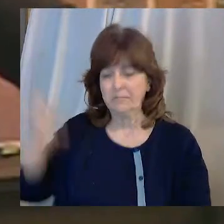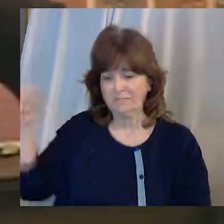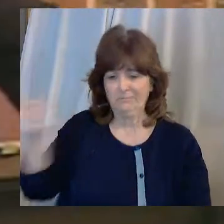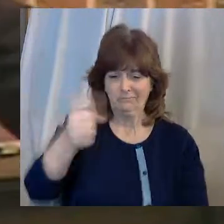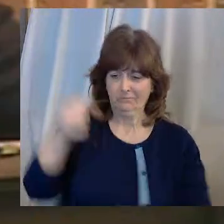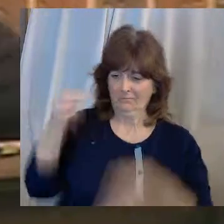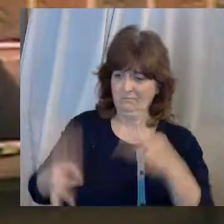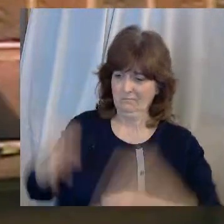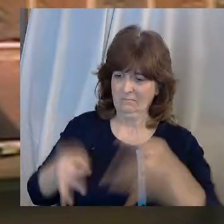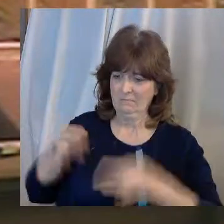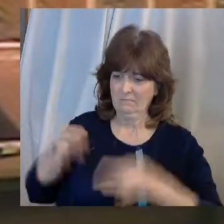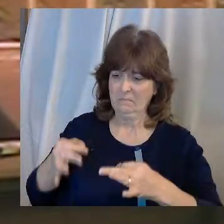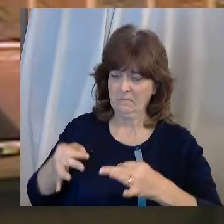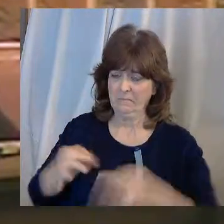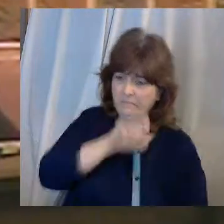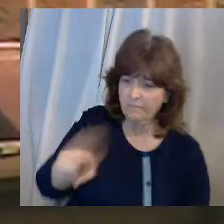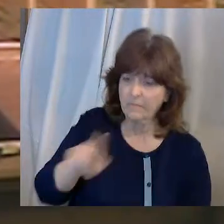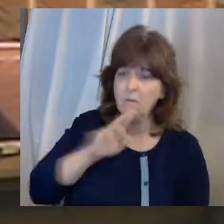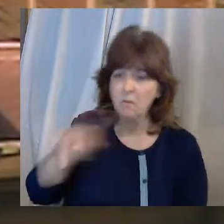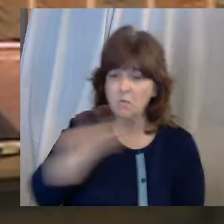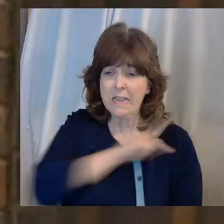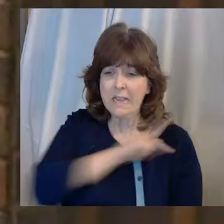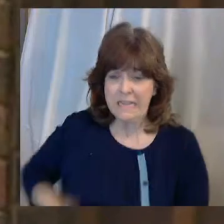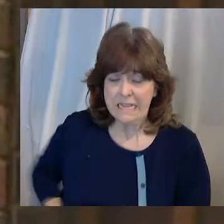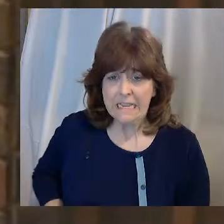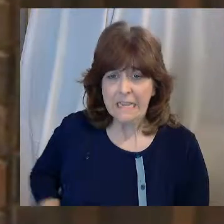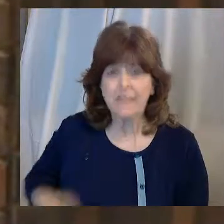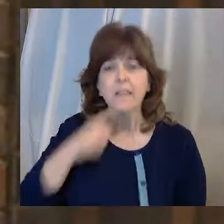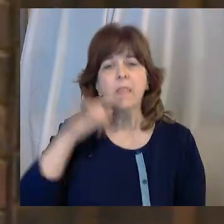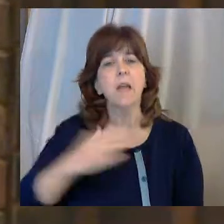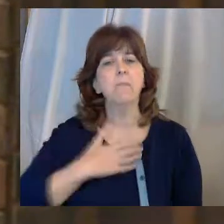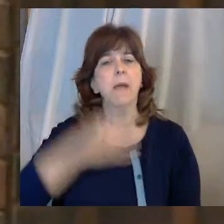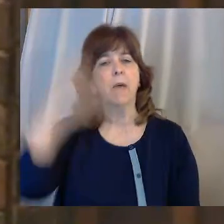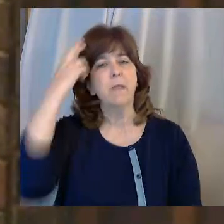came for that purpose, and I am king.